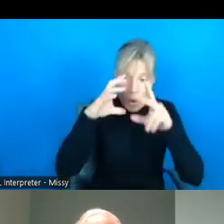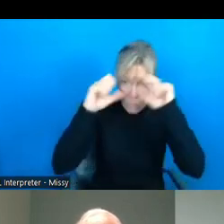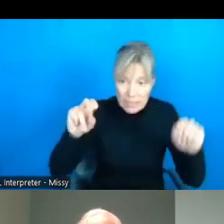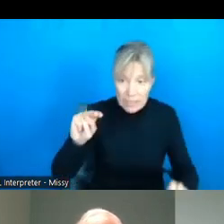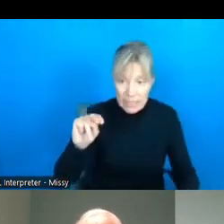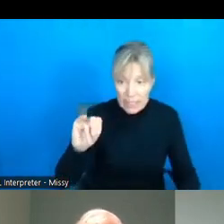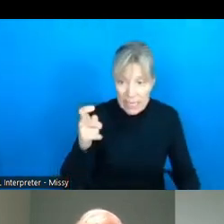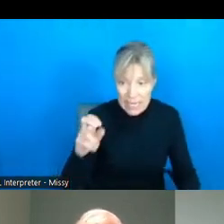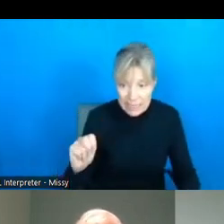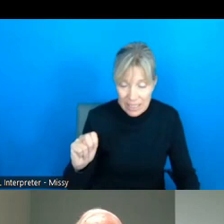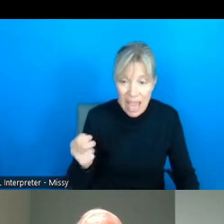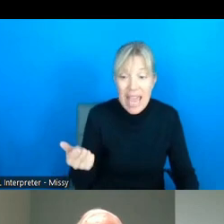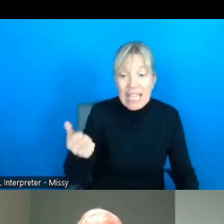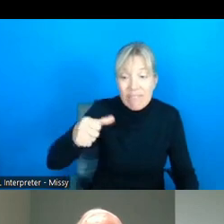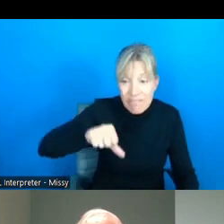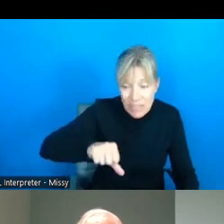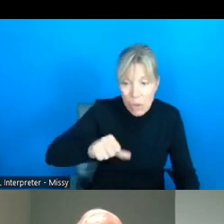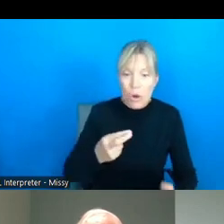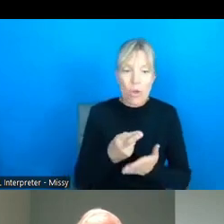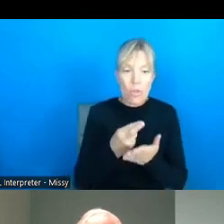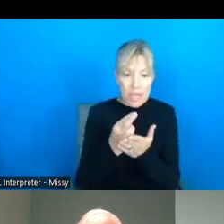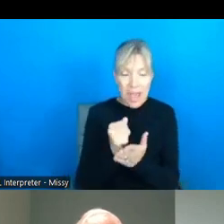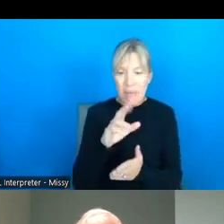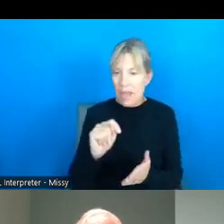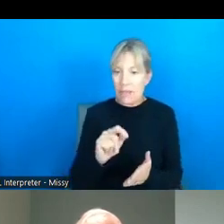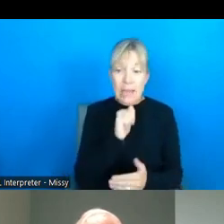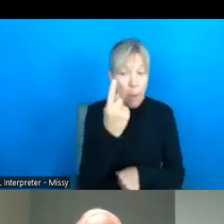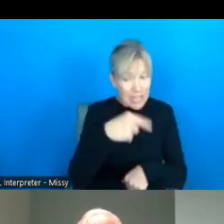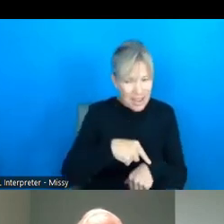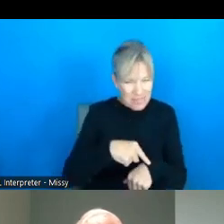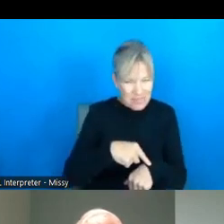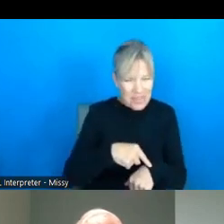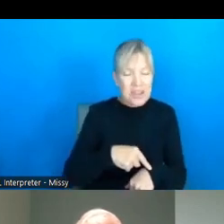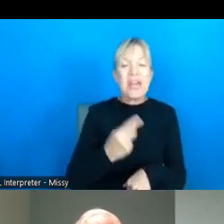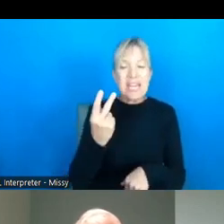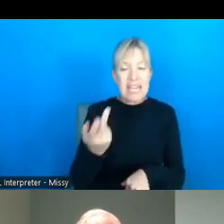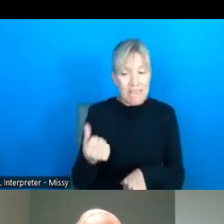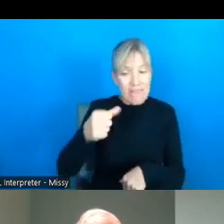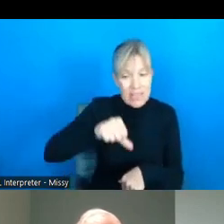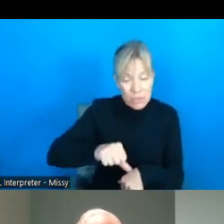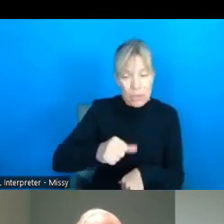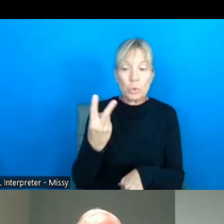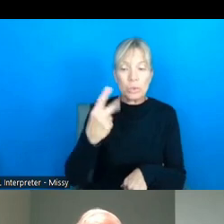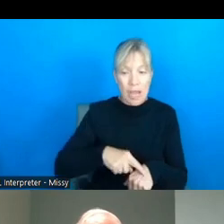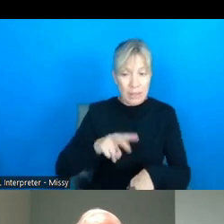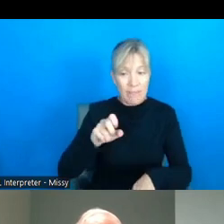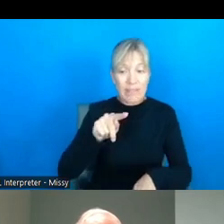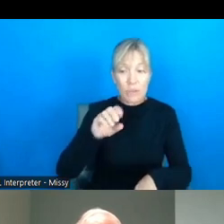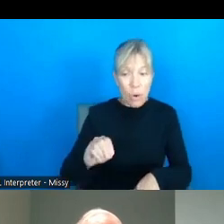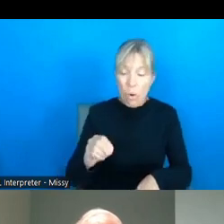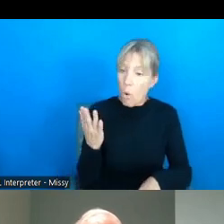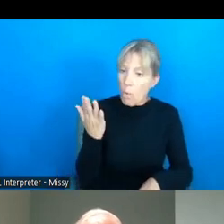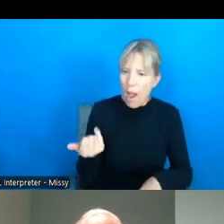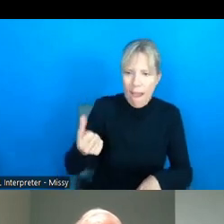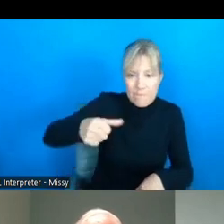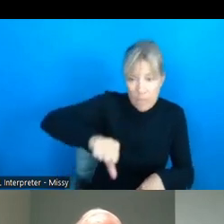Nixon vetoed the Rehabilitation Act not once, but twice. And the reason he did so